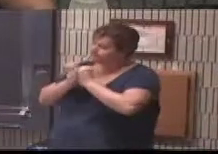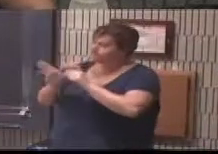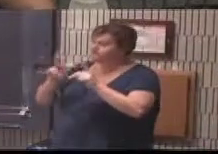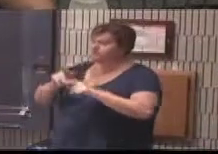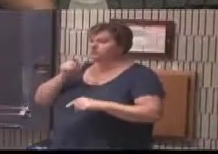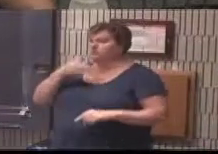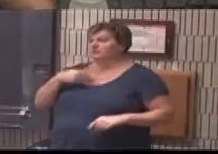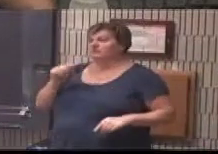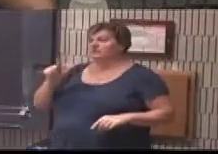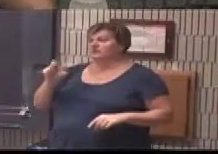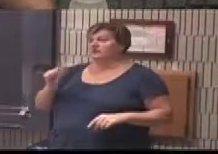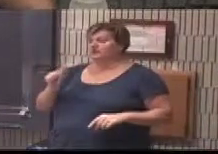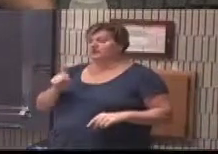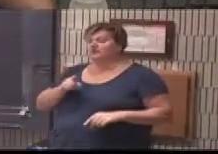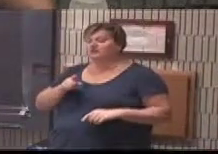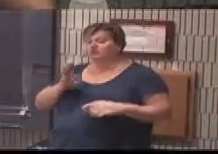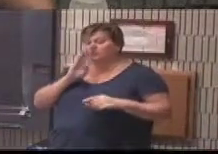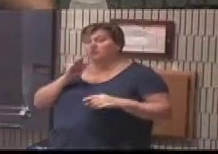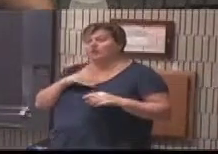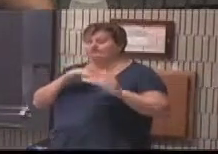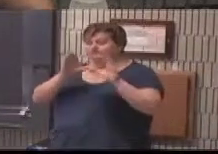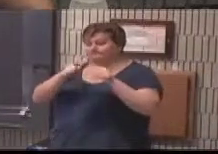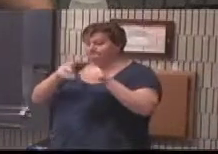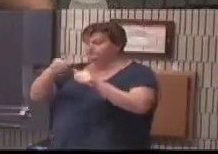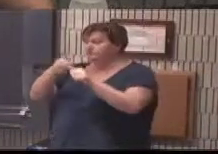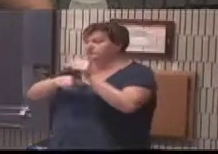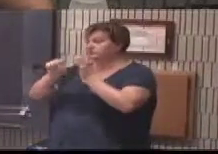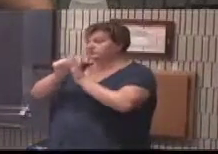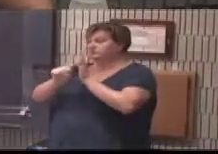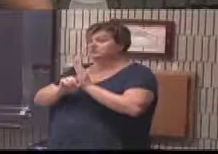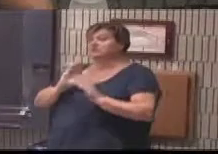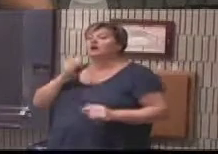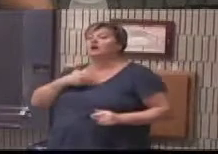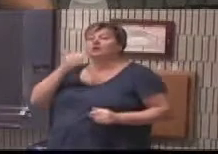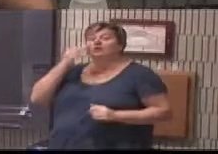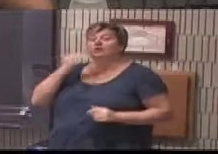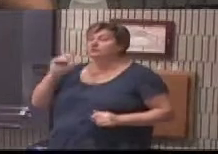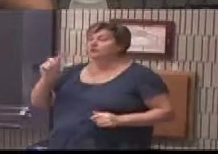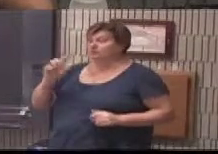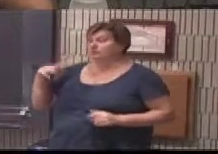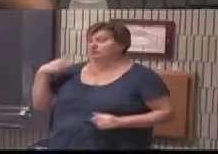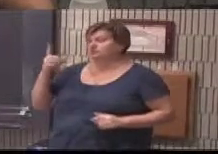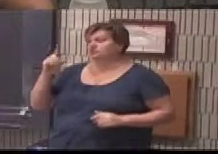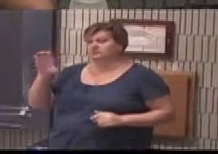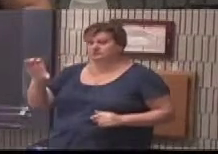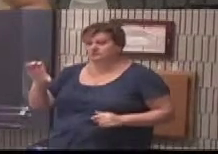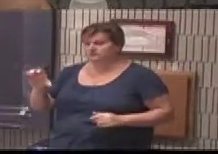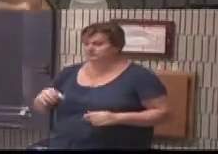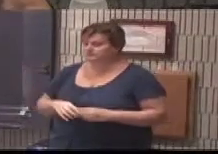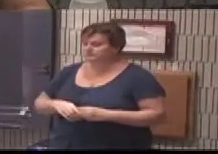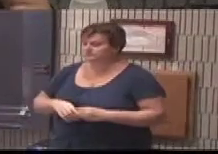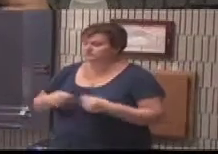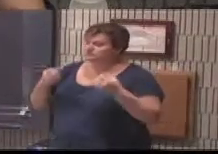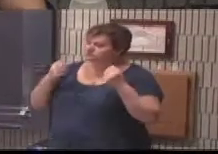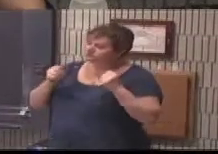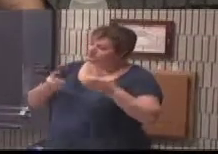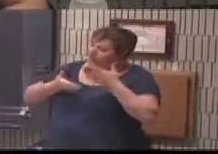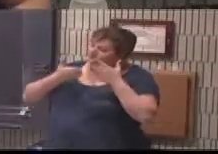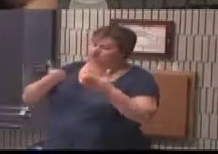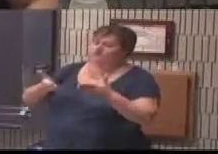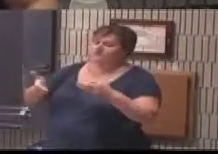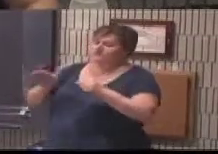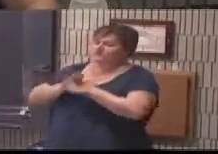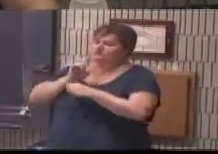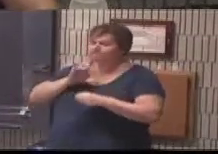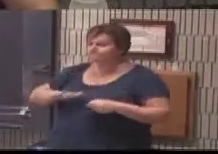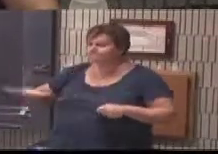find a chapter covering every state, and our national headquarters are in Washington, D.C. So we do try to offer coverage throughout the whole country